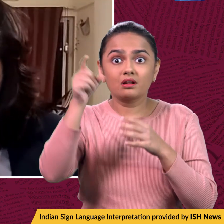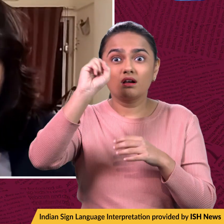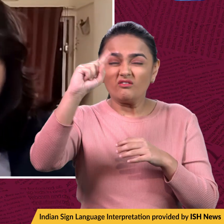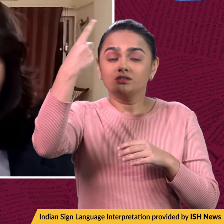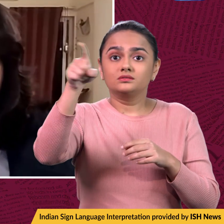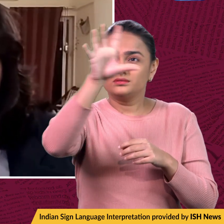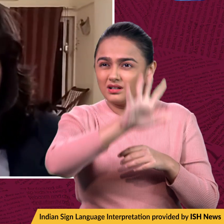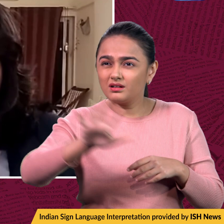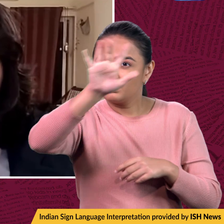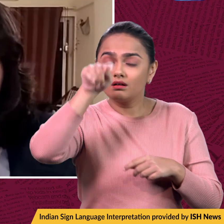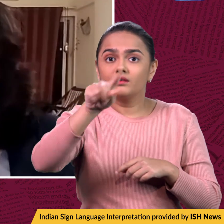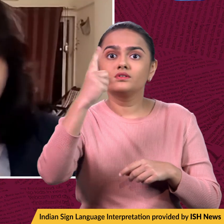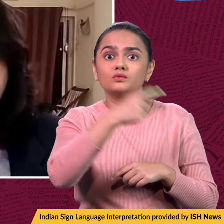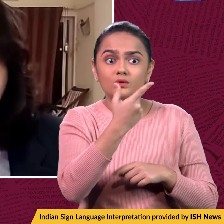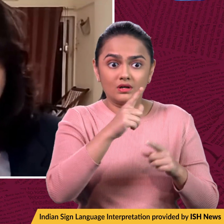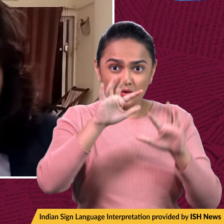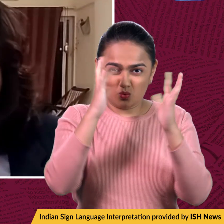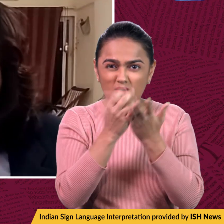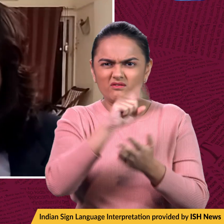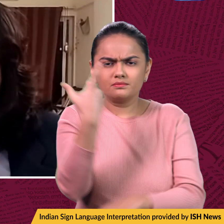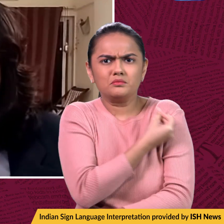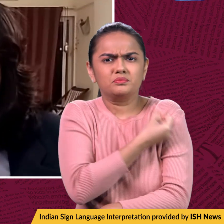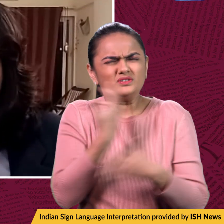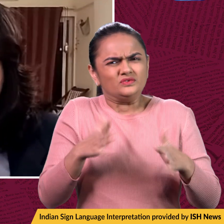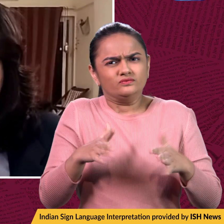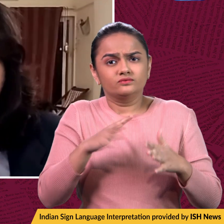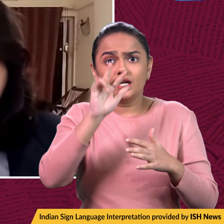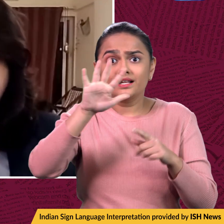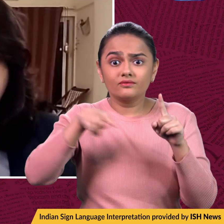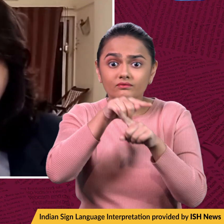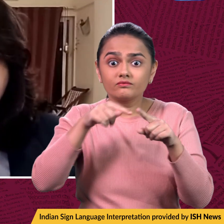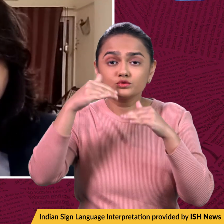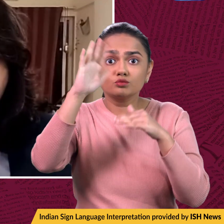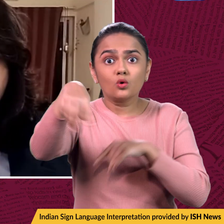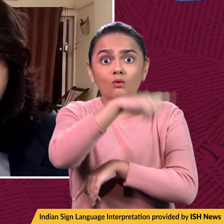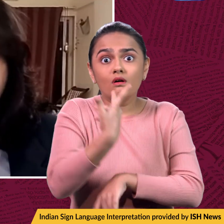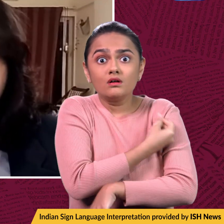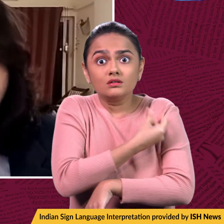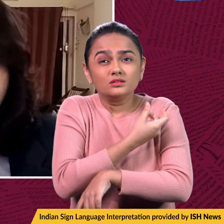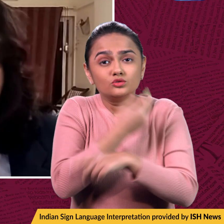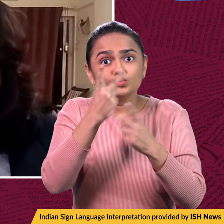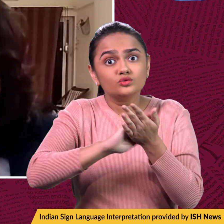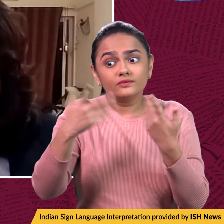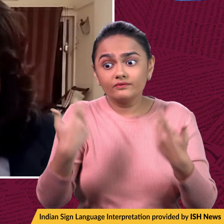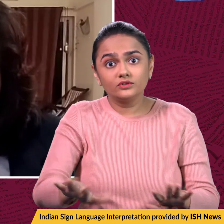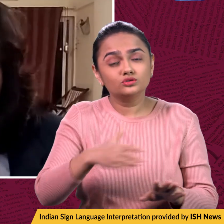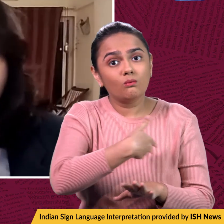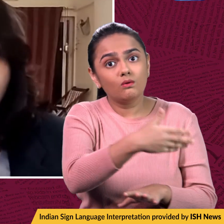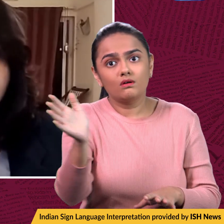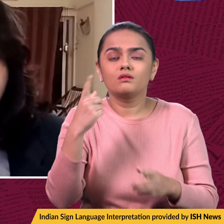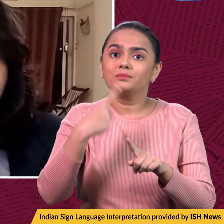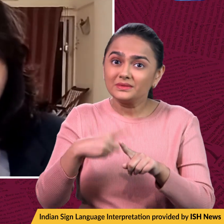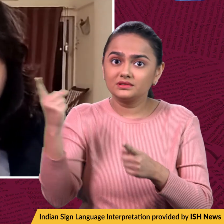Chile has one of the world's highest vaccination rates, with more than 85% of its population fully